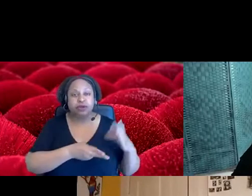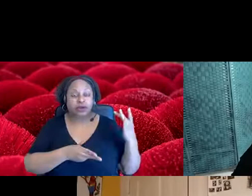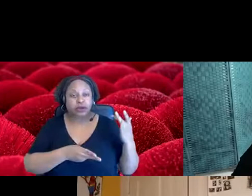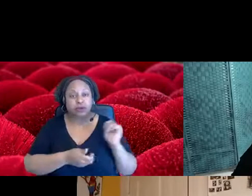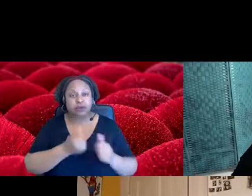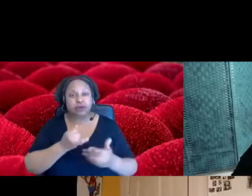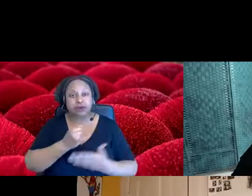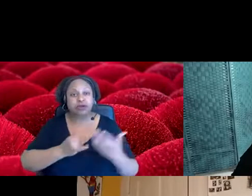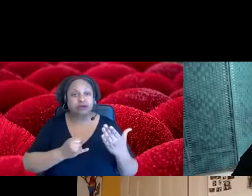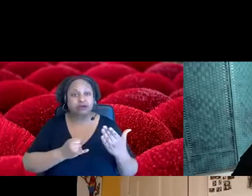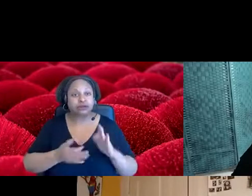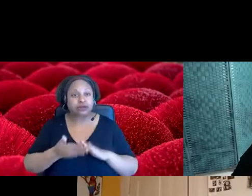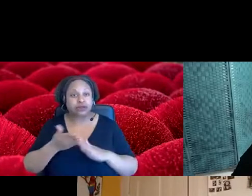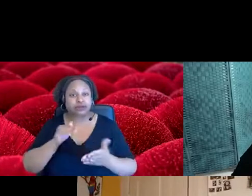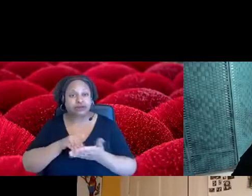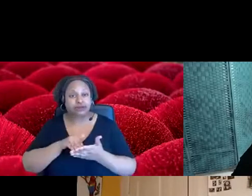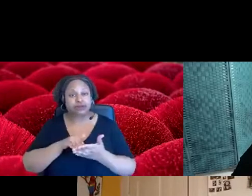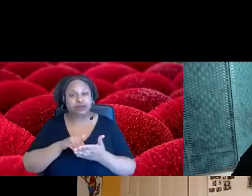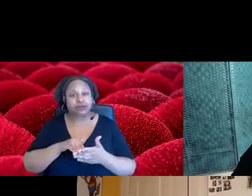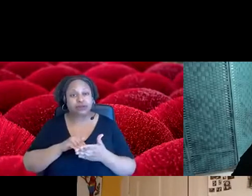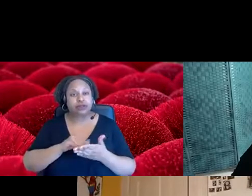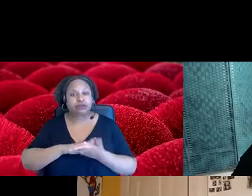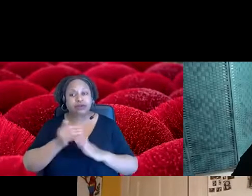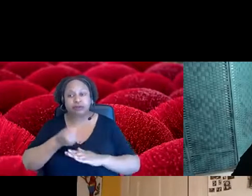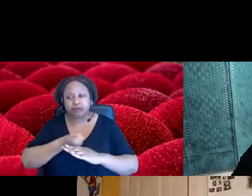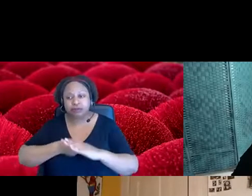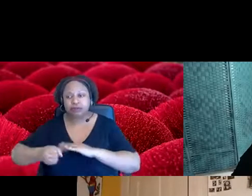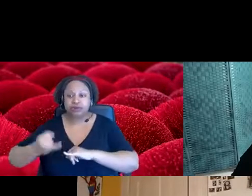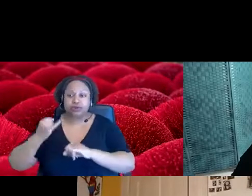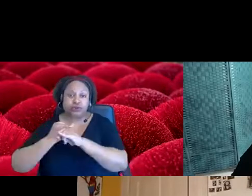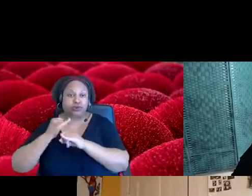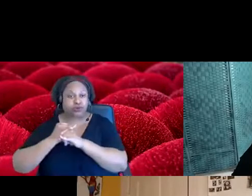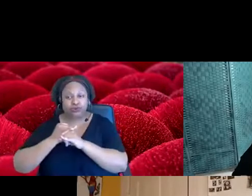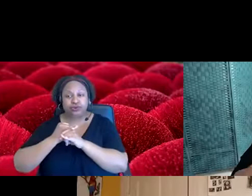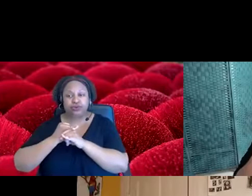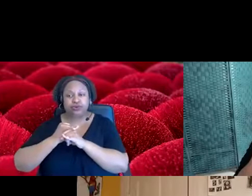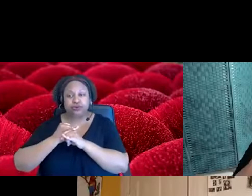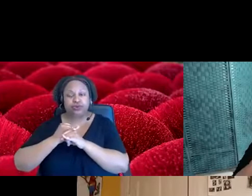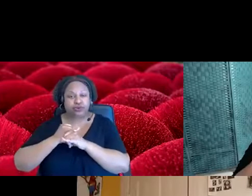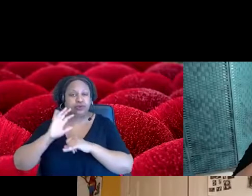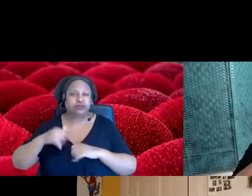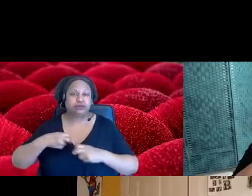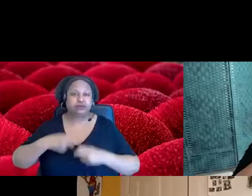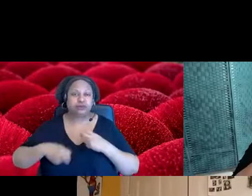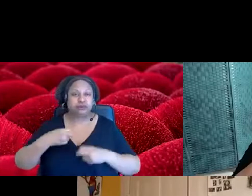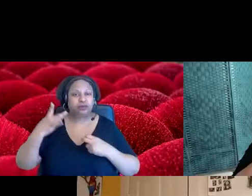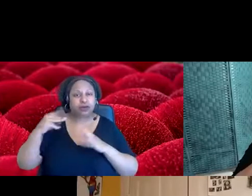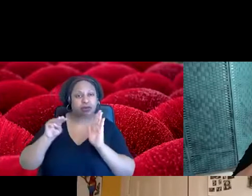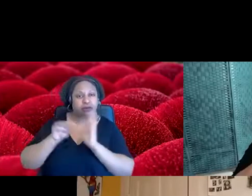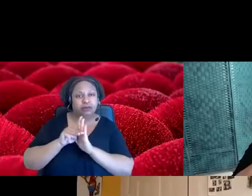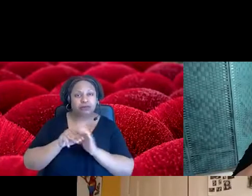centers are now institutionalized. And that's a problem, because there's a whole model there and a